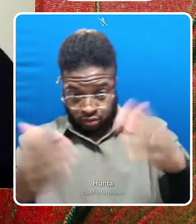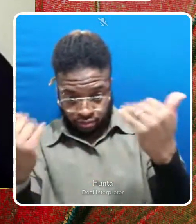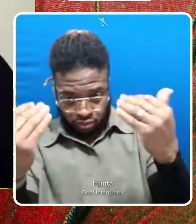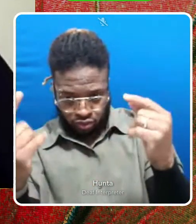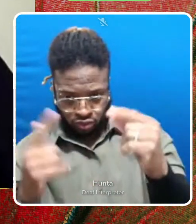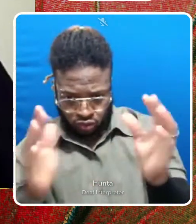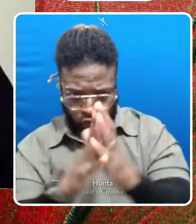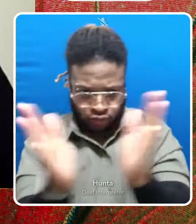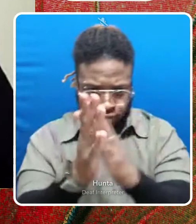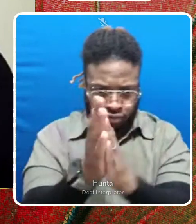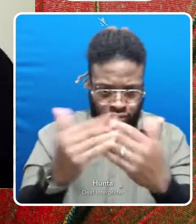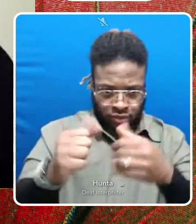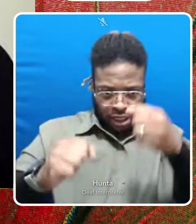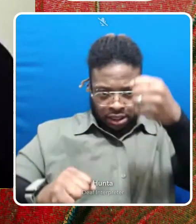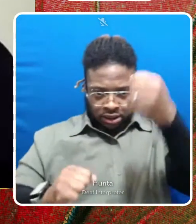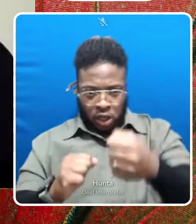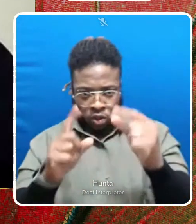we here.